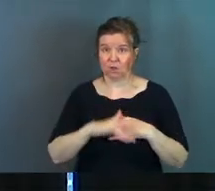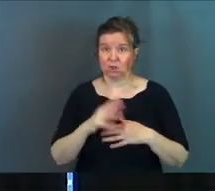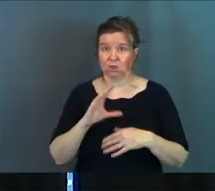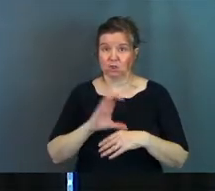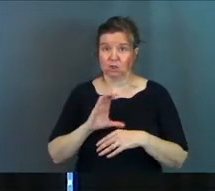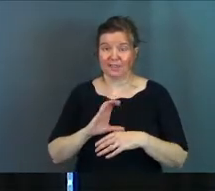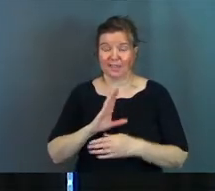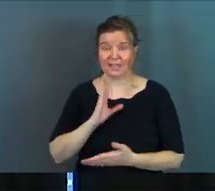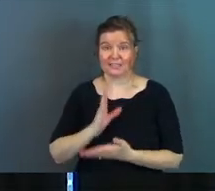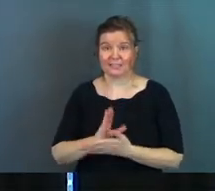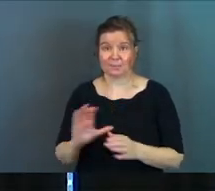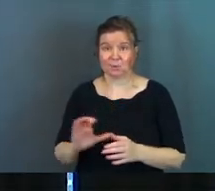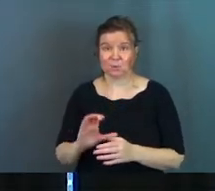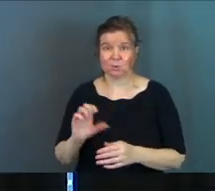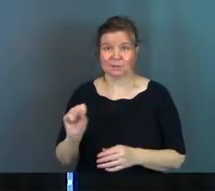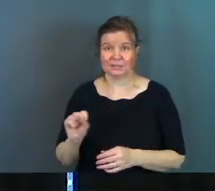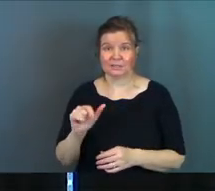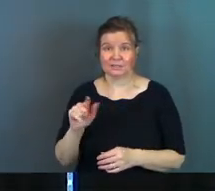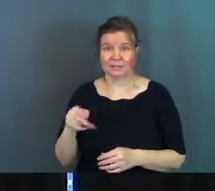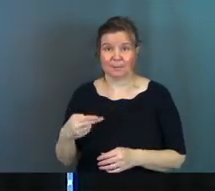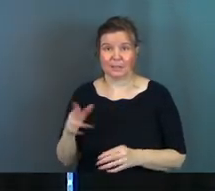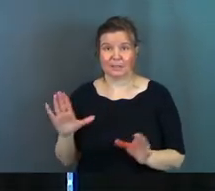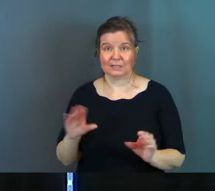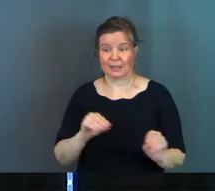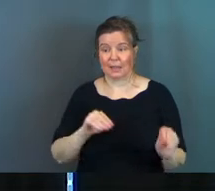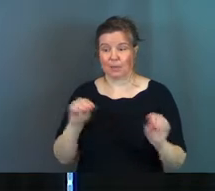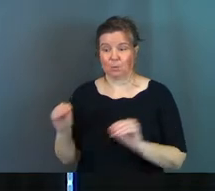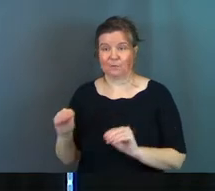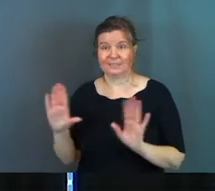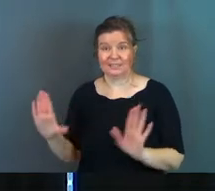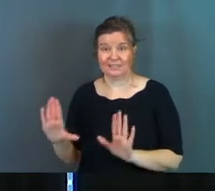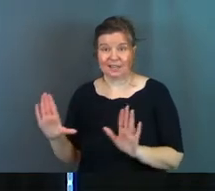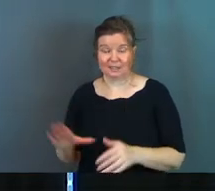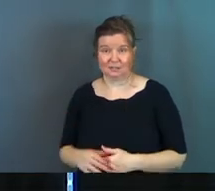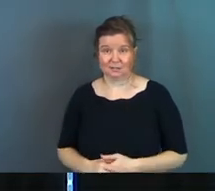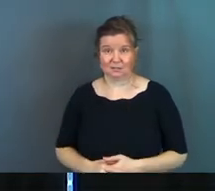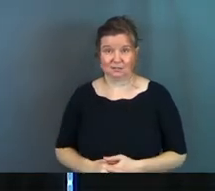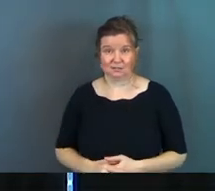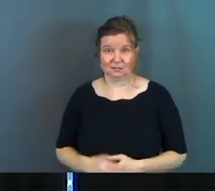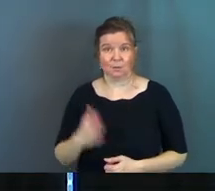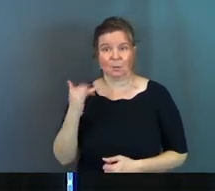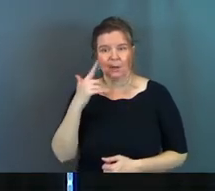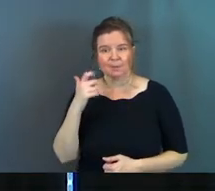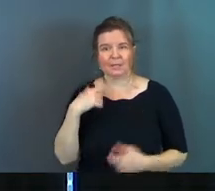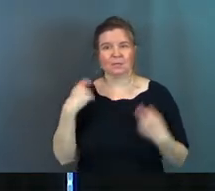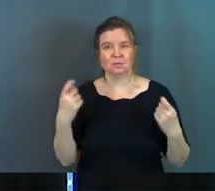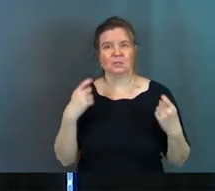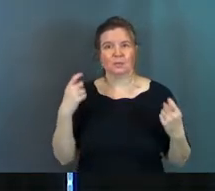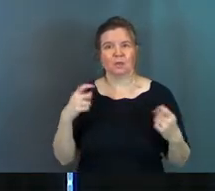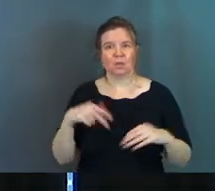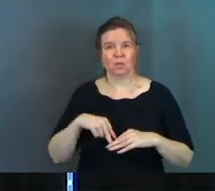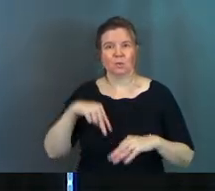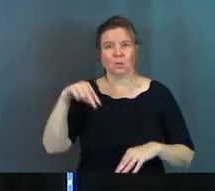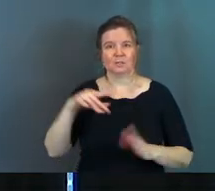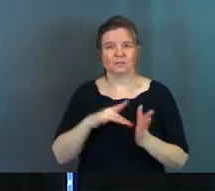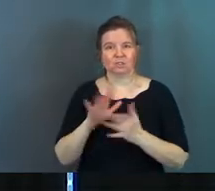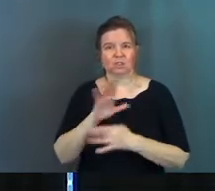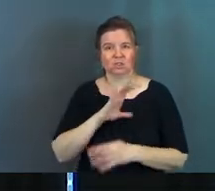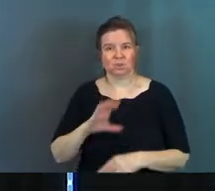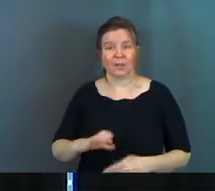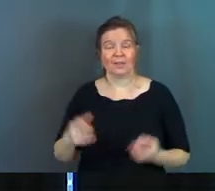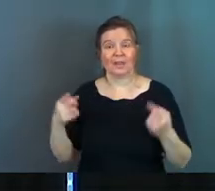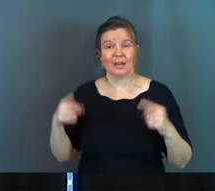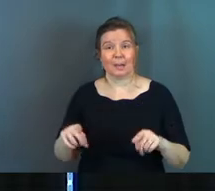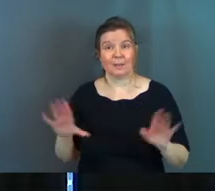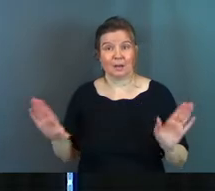church, they had stopped doing their Sabbath on Saturdays. They'd moved it to Sundays. Because they were celebrating the resurrection of Jesus Christ